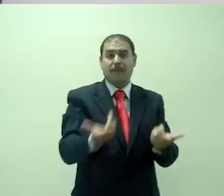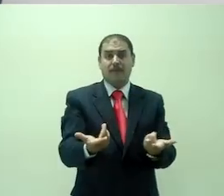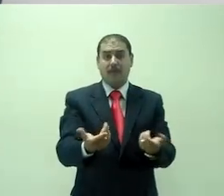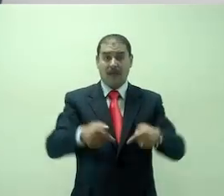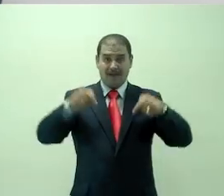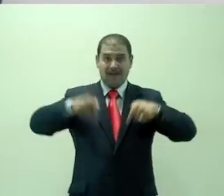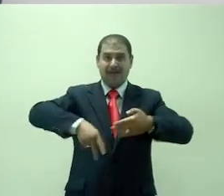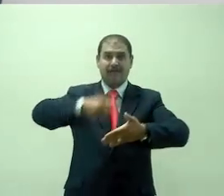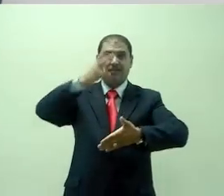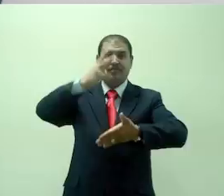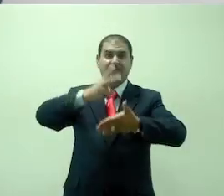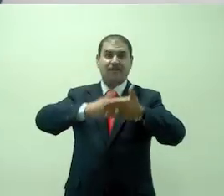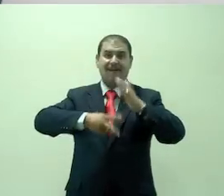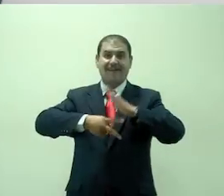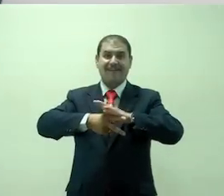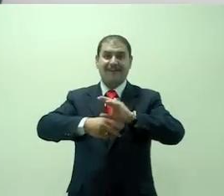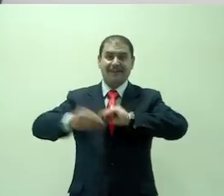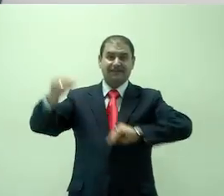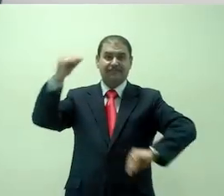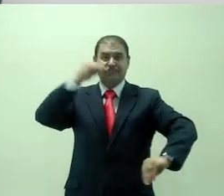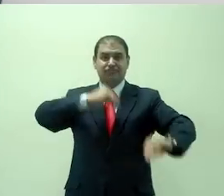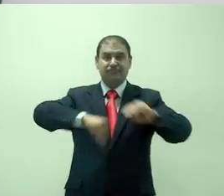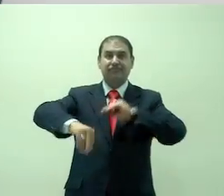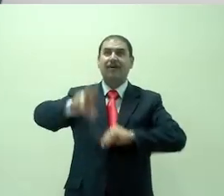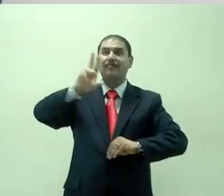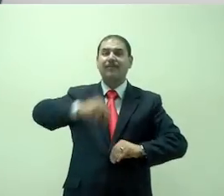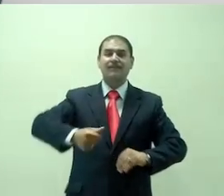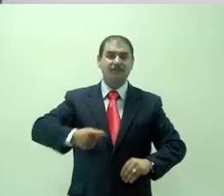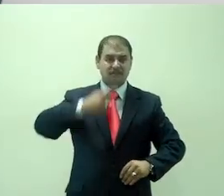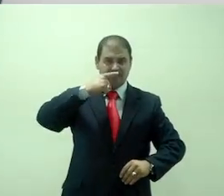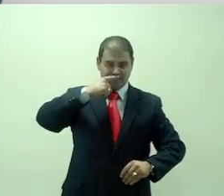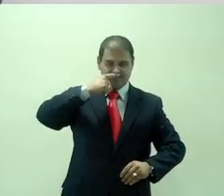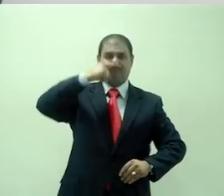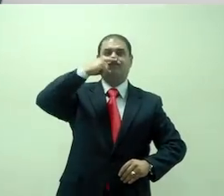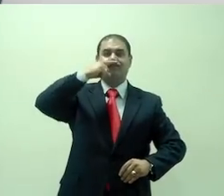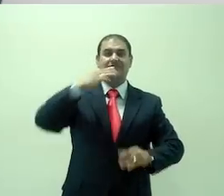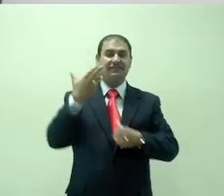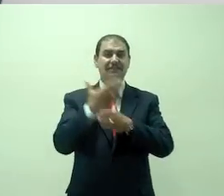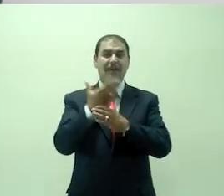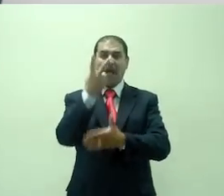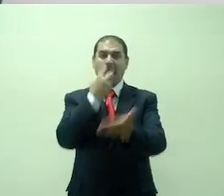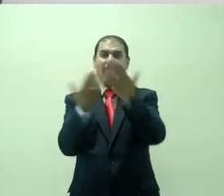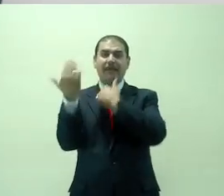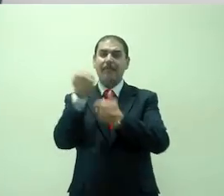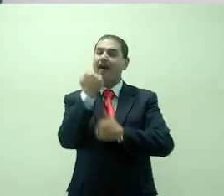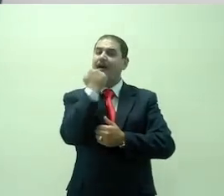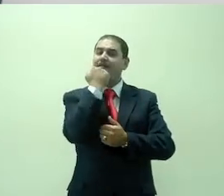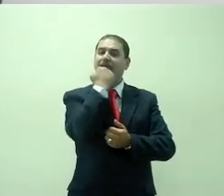the apparent gaps that exist at the global, regional, and